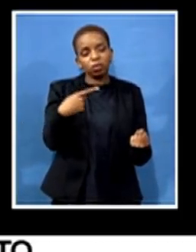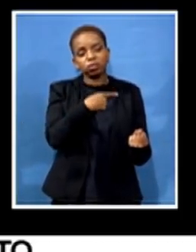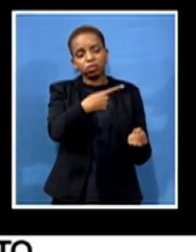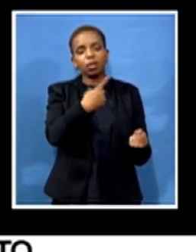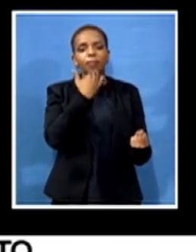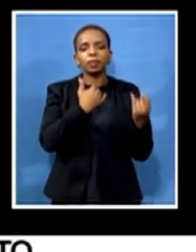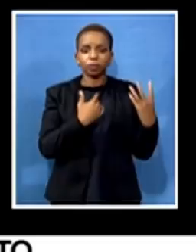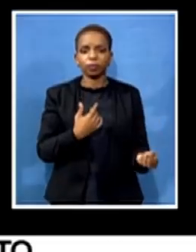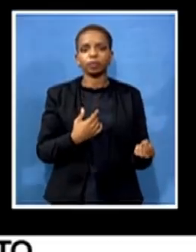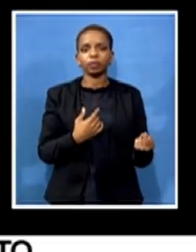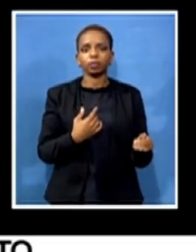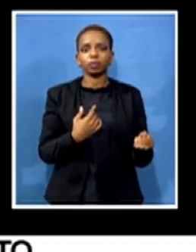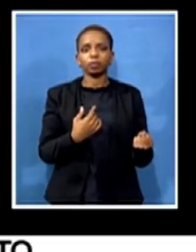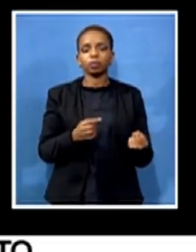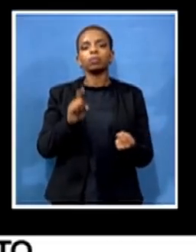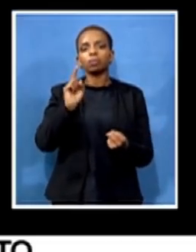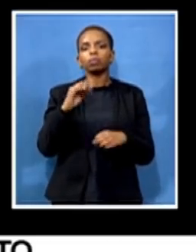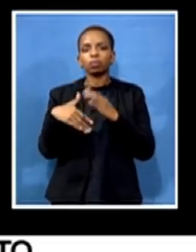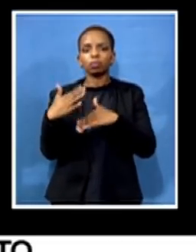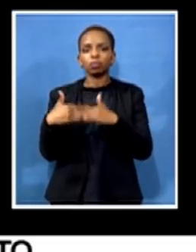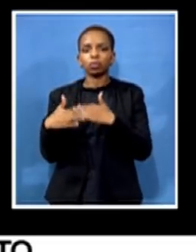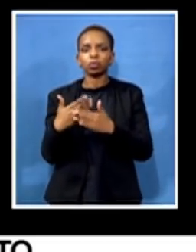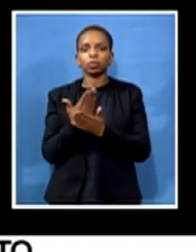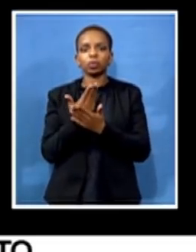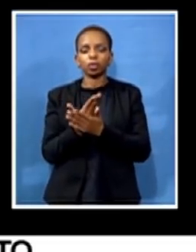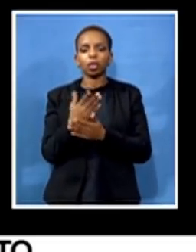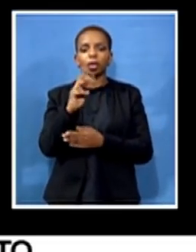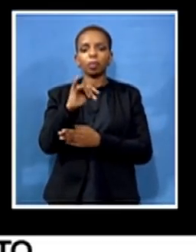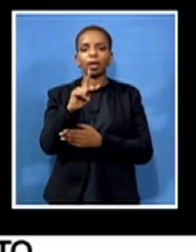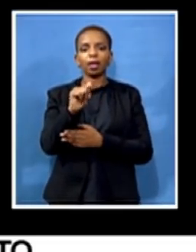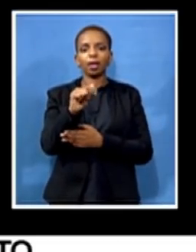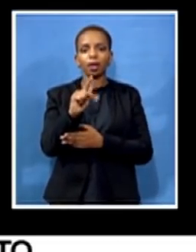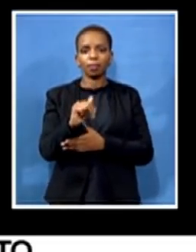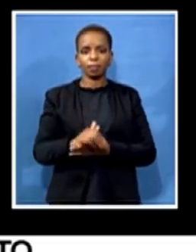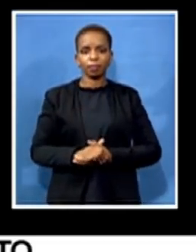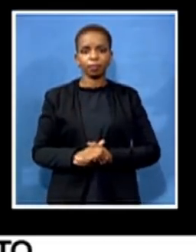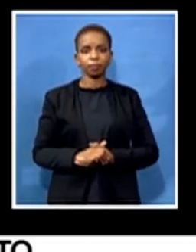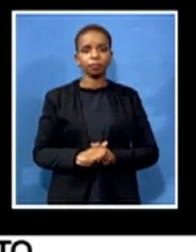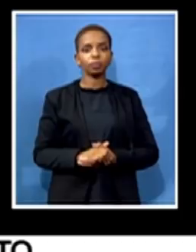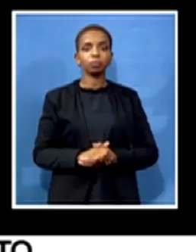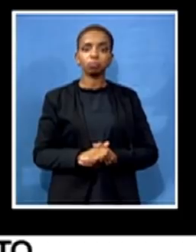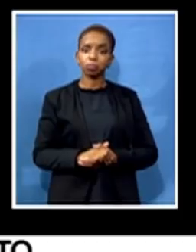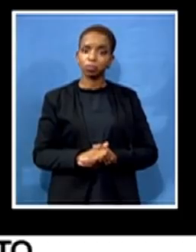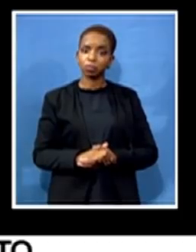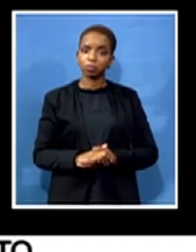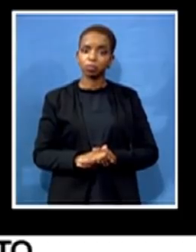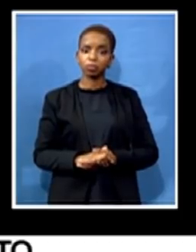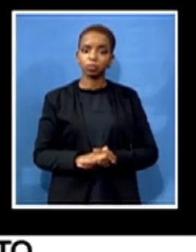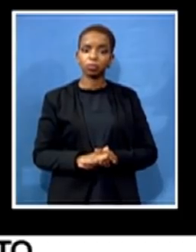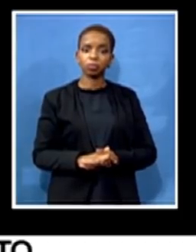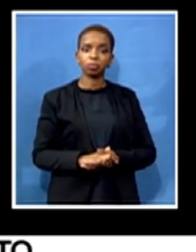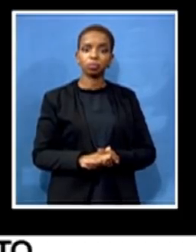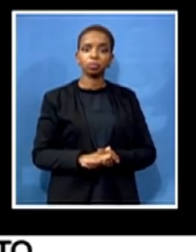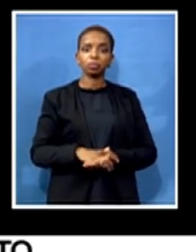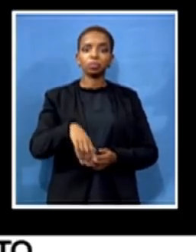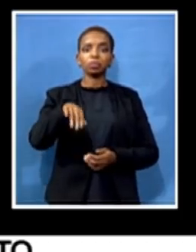continue. Thank you, Chair. In the media briefing of the 25th of April, the Minister